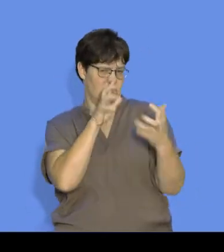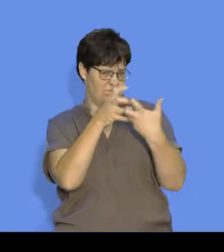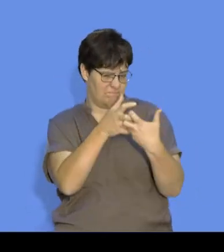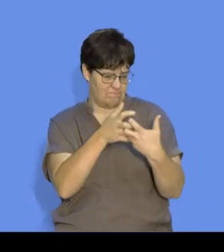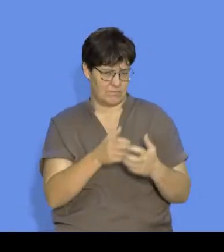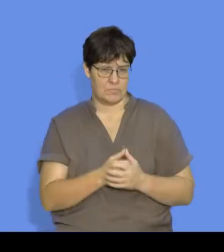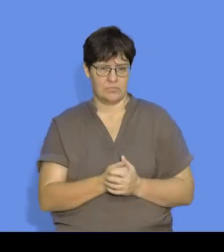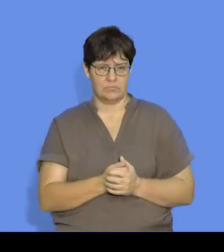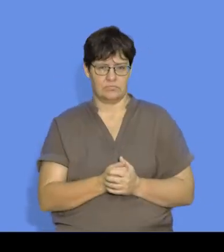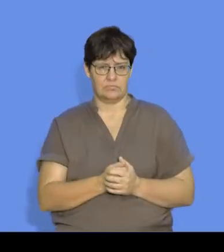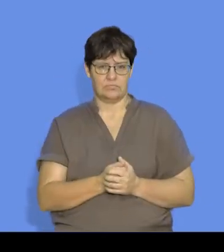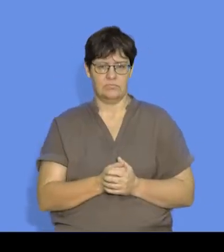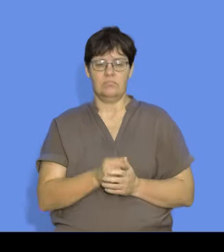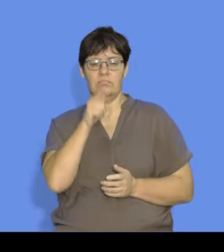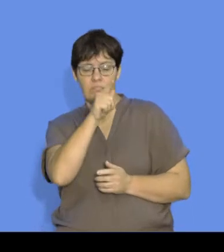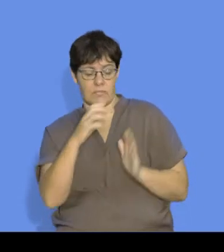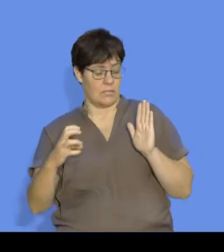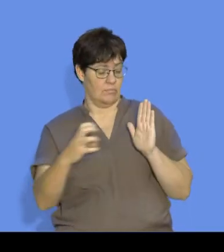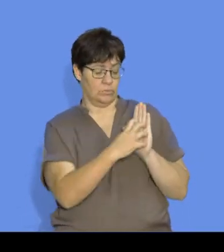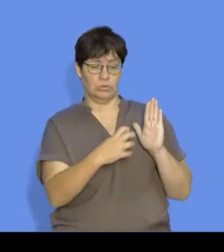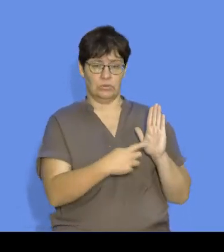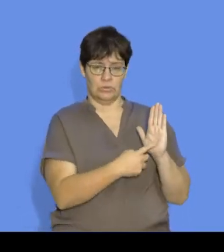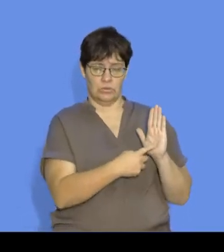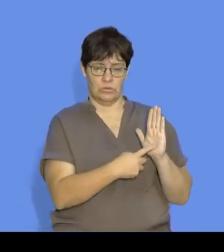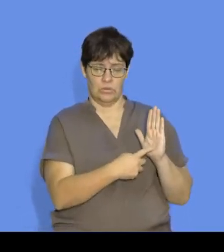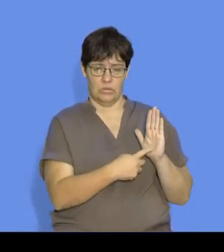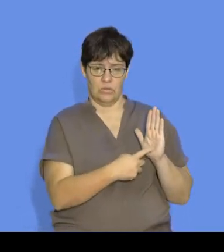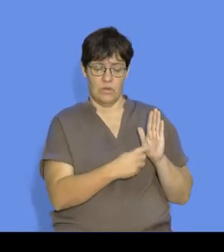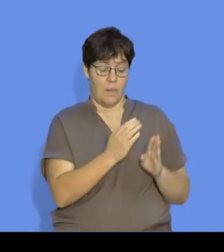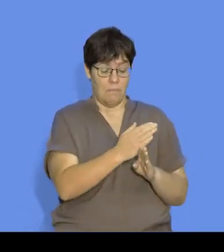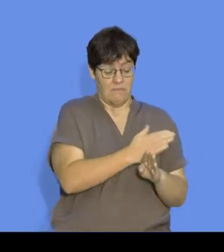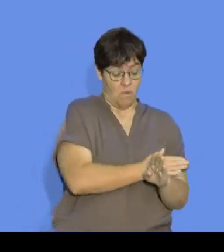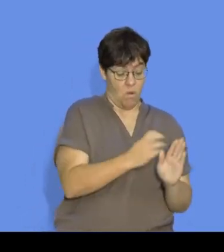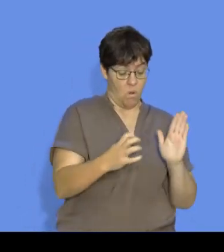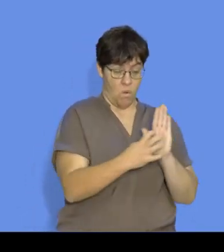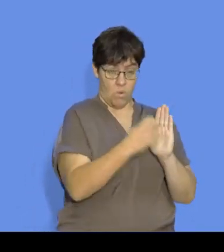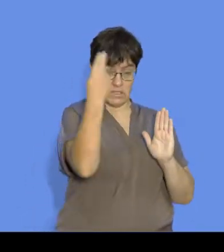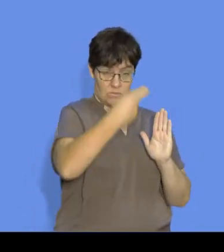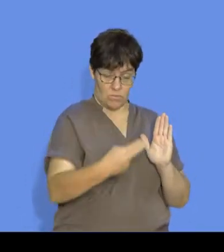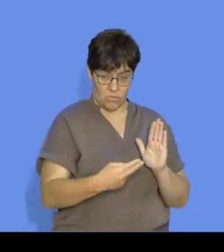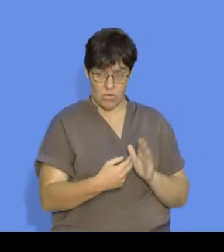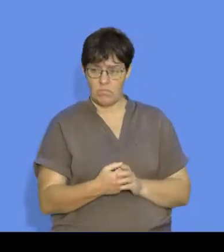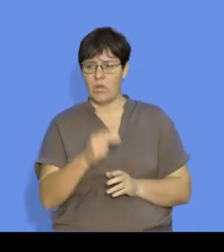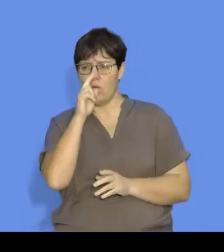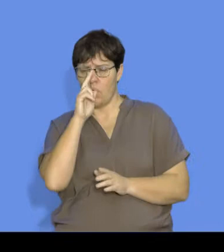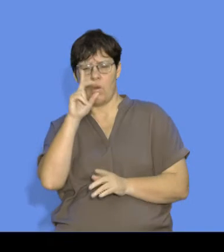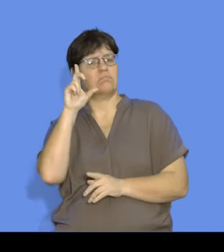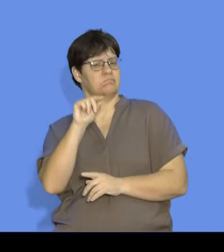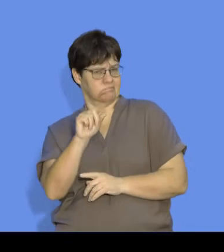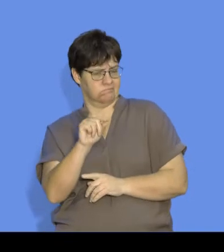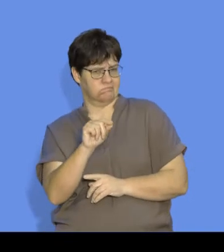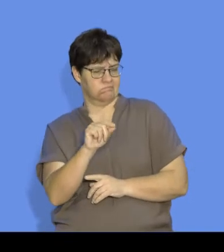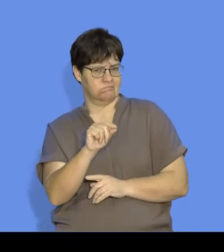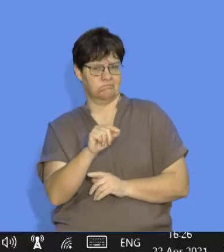right? To sketch this graph, but before we do that, I want us to look at something very interesting